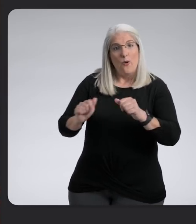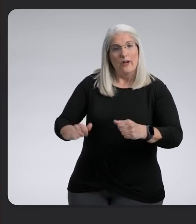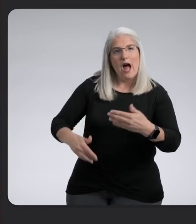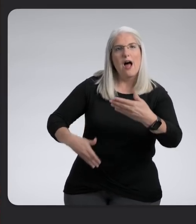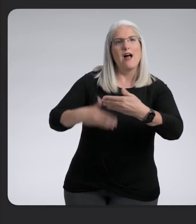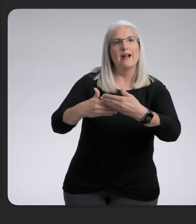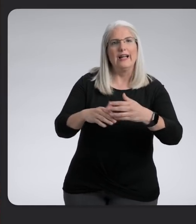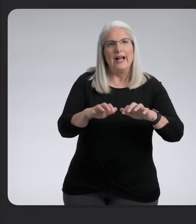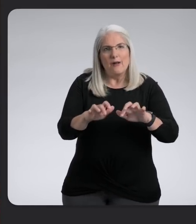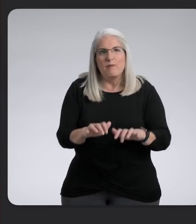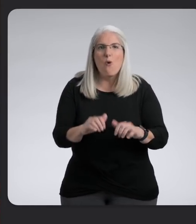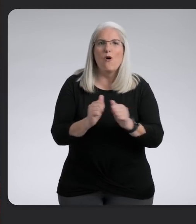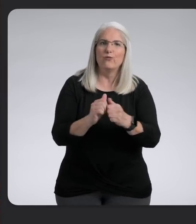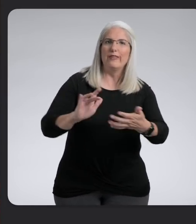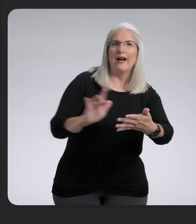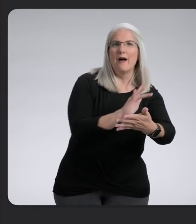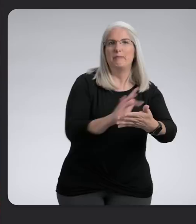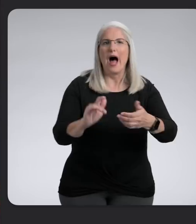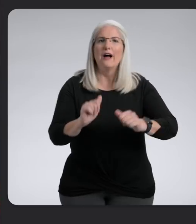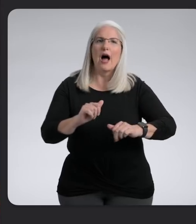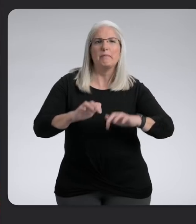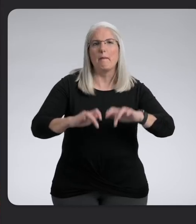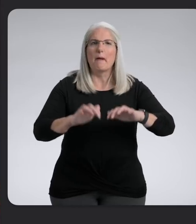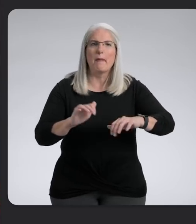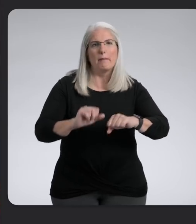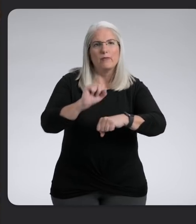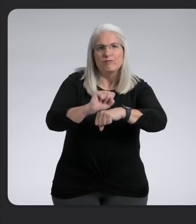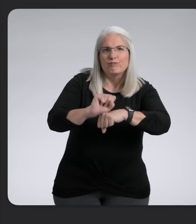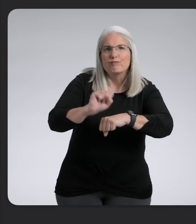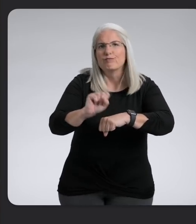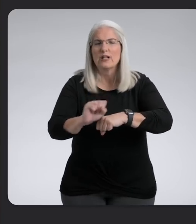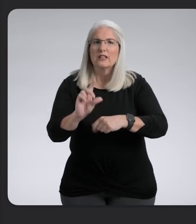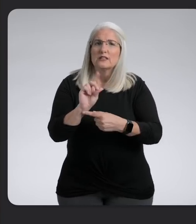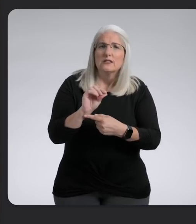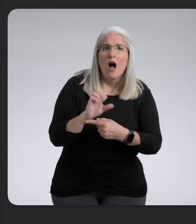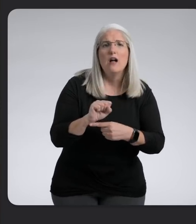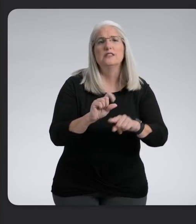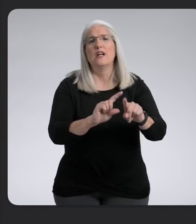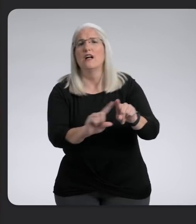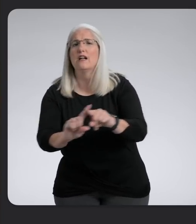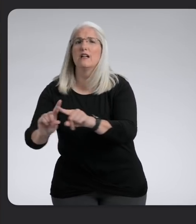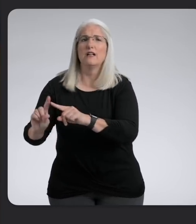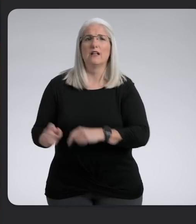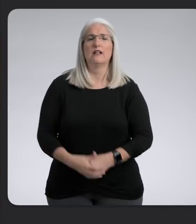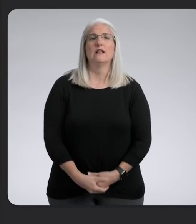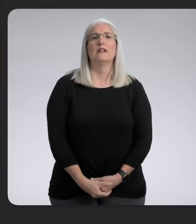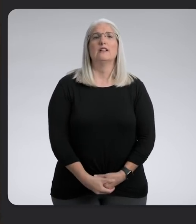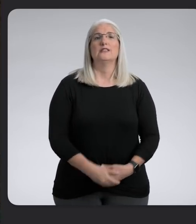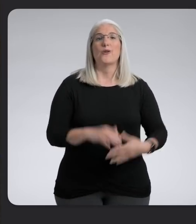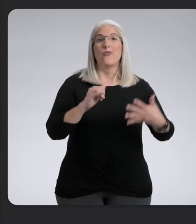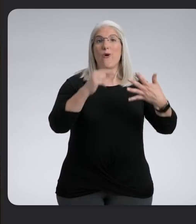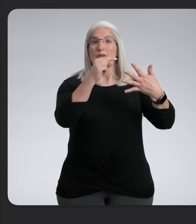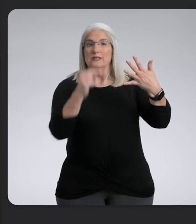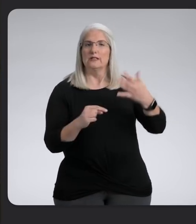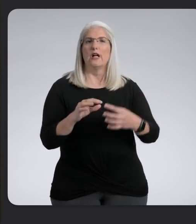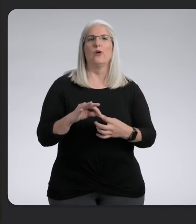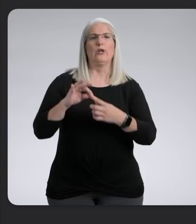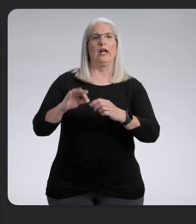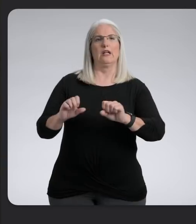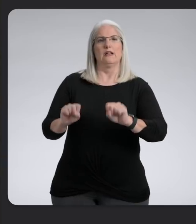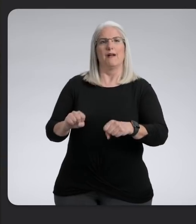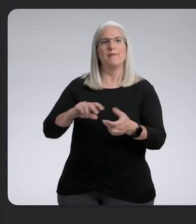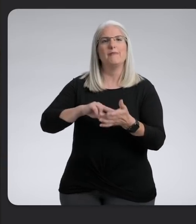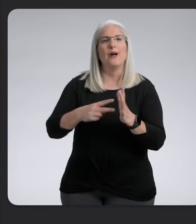becomes a powerful way to work on your most important documents. This unique set of capabilities mean that you can get things done right in the